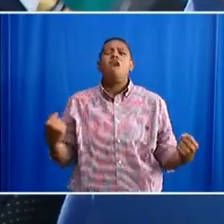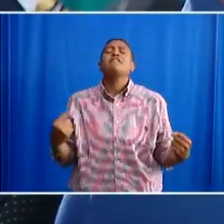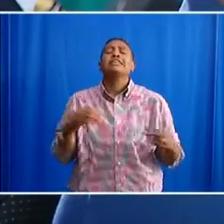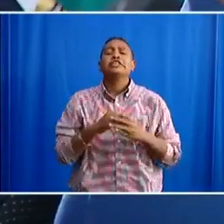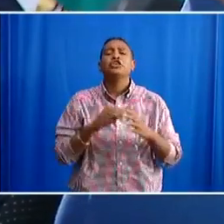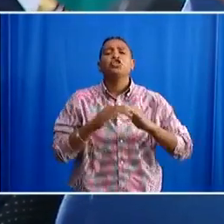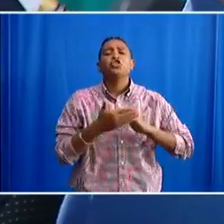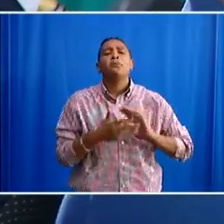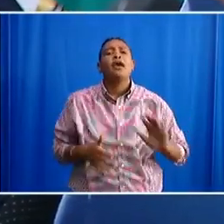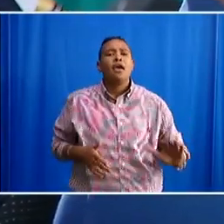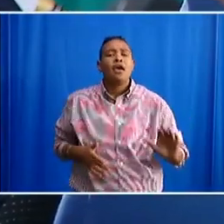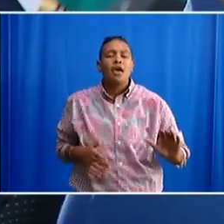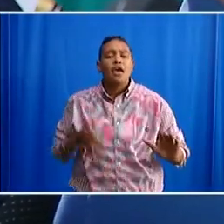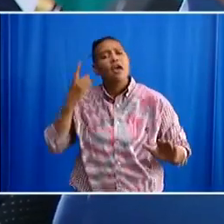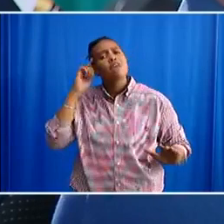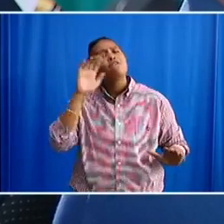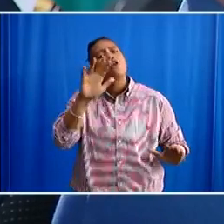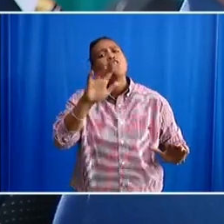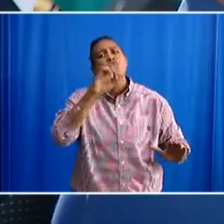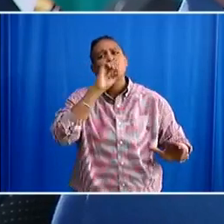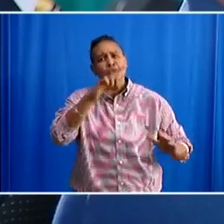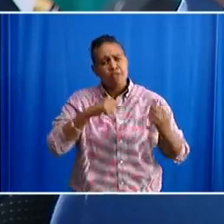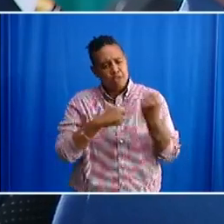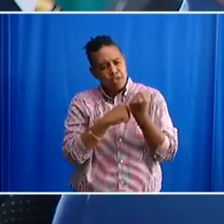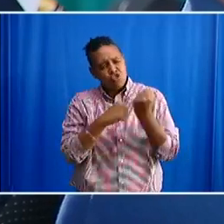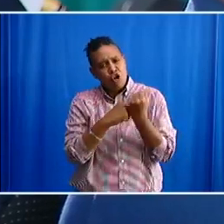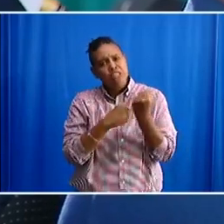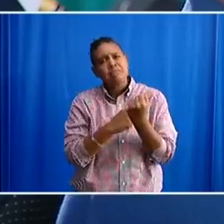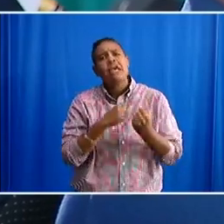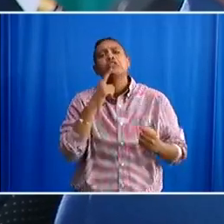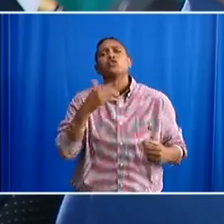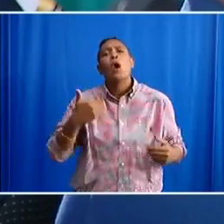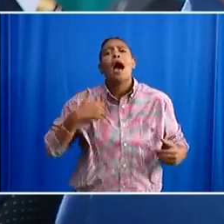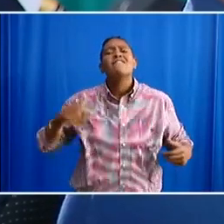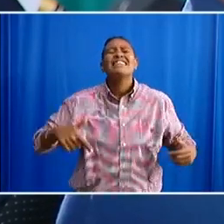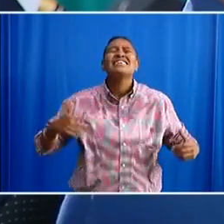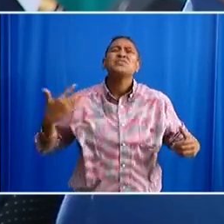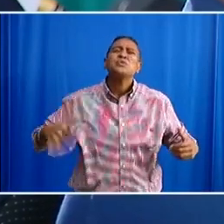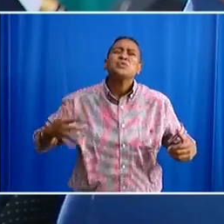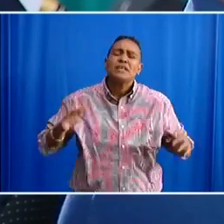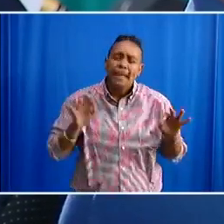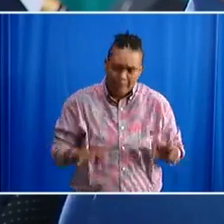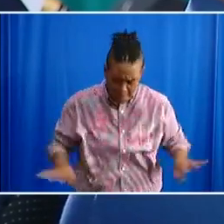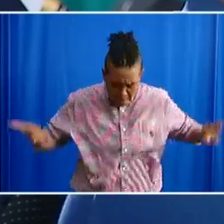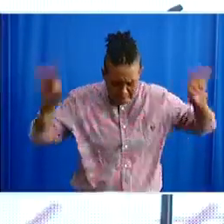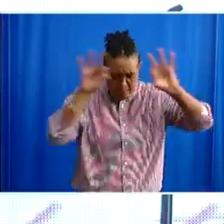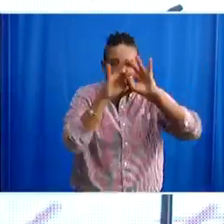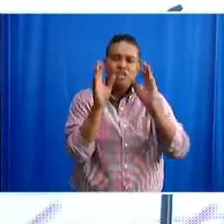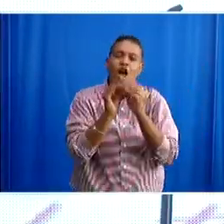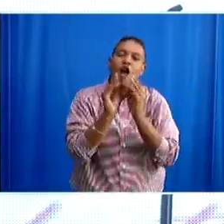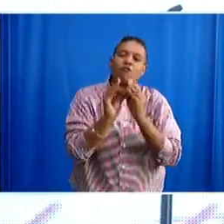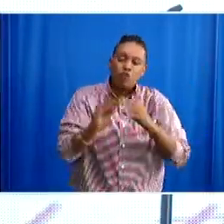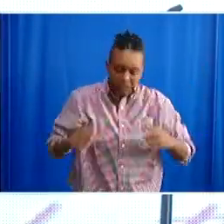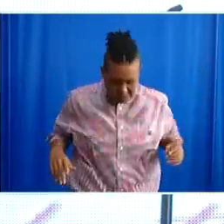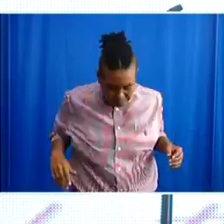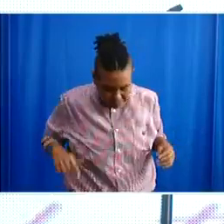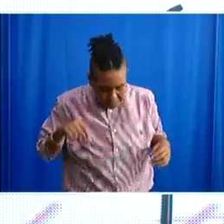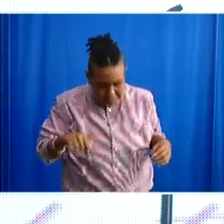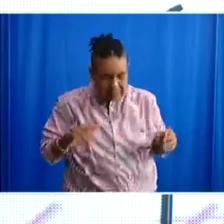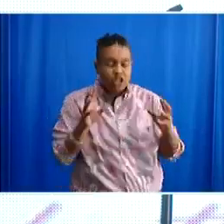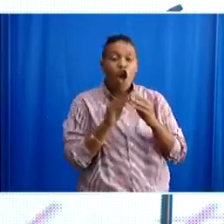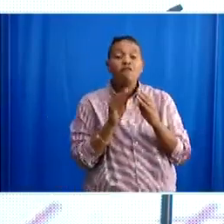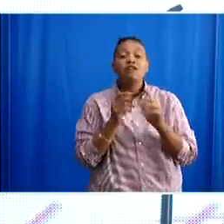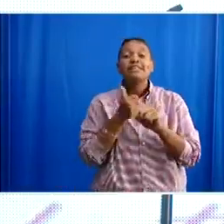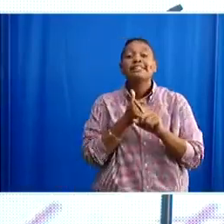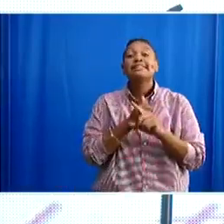in Jamaica and for your endorsement to host this very important conference. This conference,